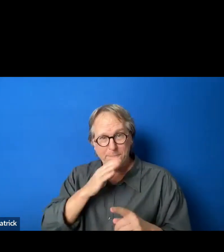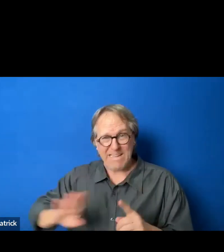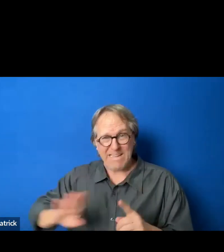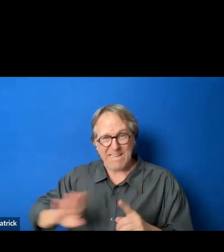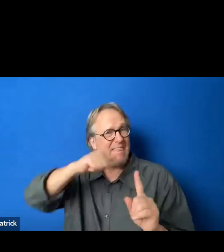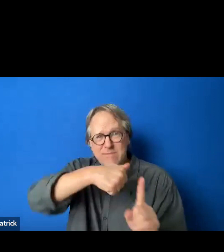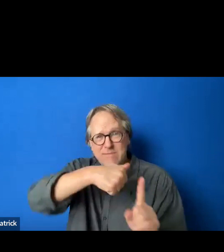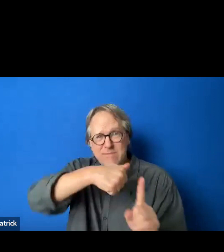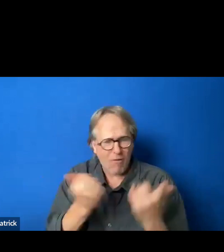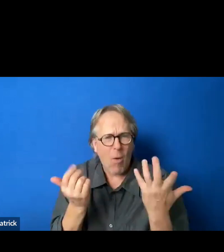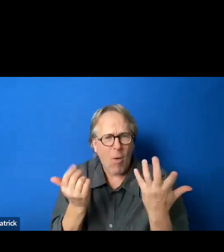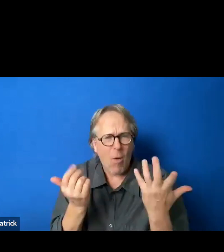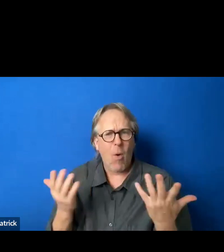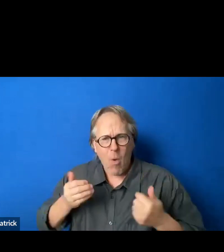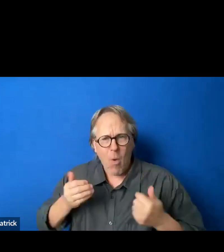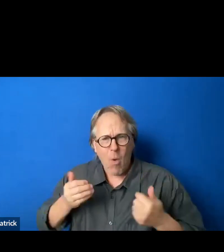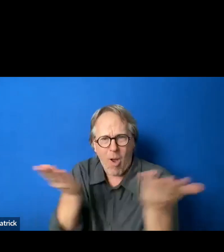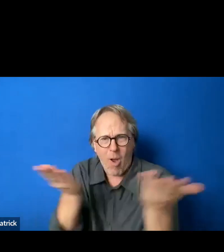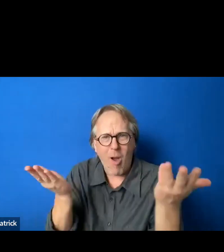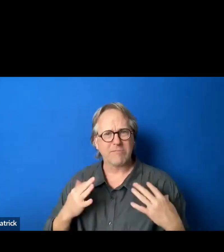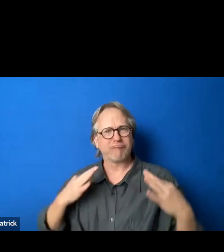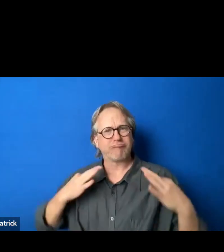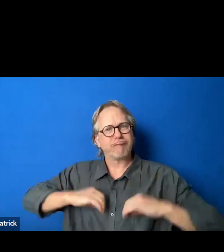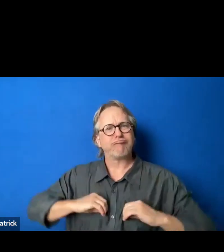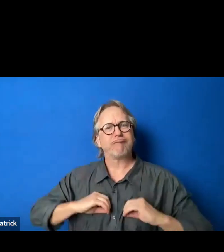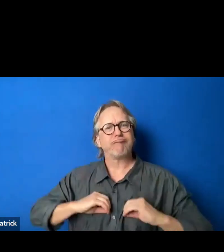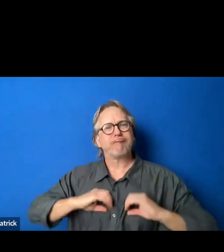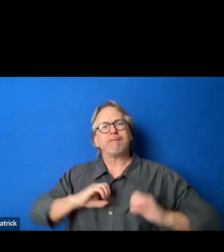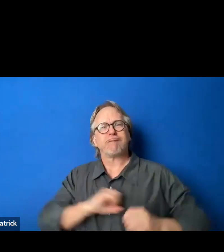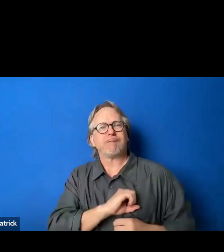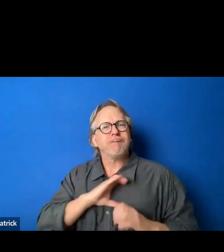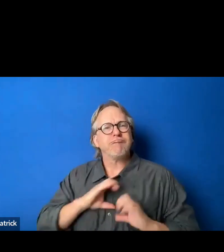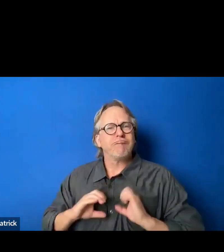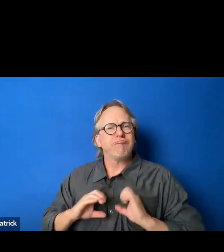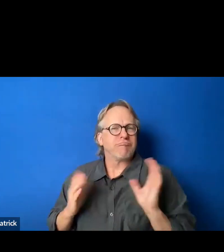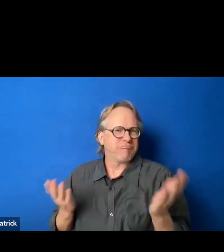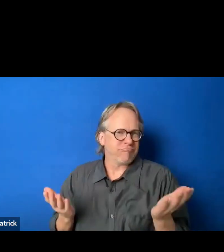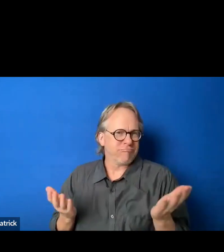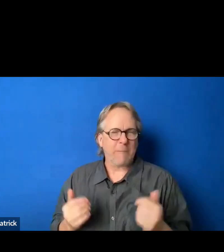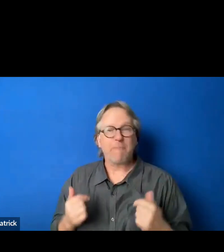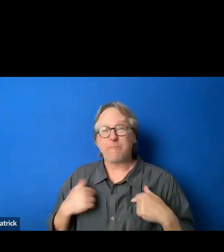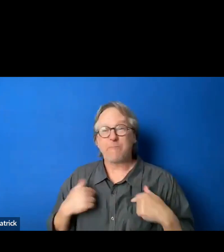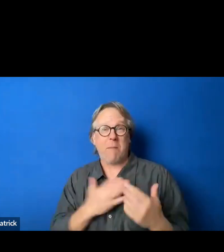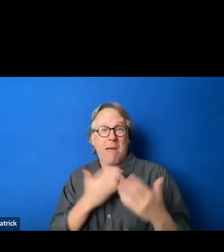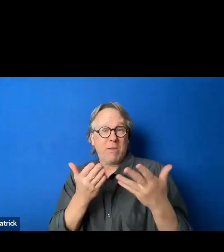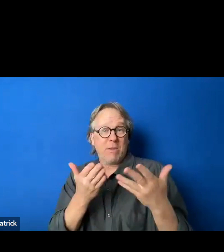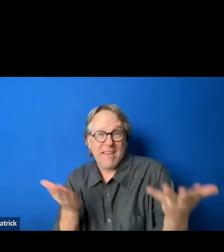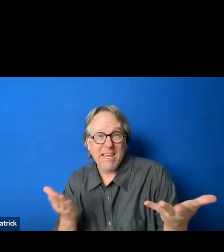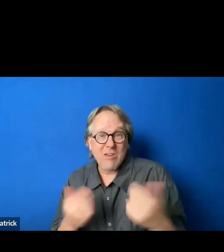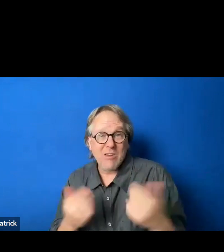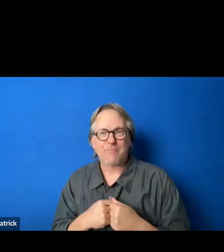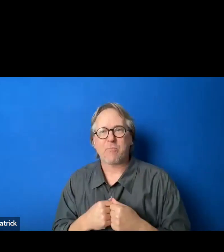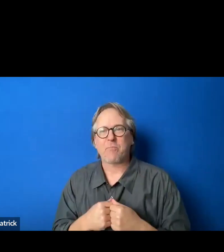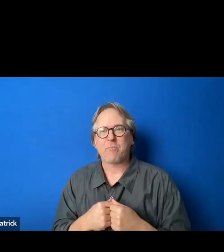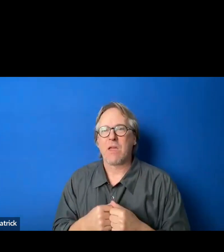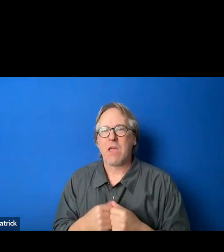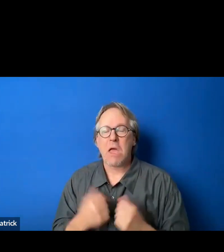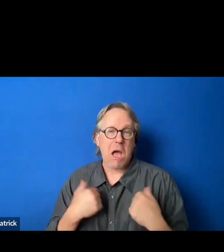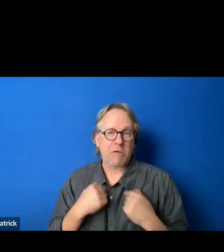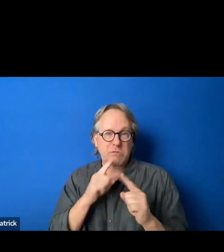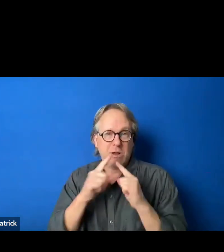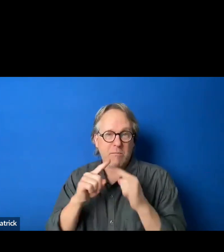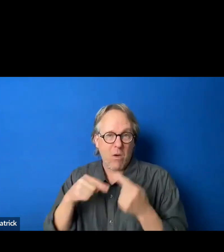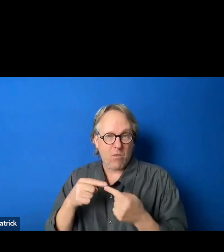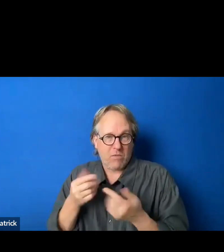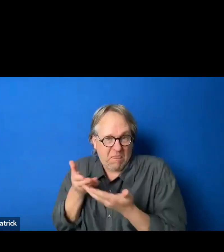And so I'm really happy to be here. I will talk about things that, you know. I can talk